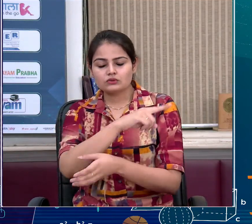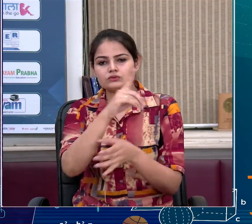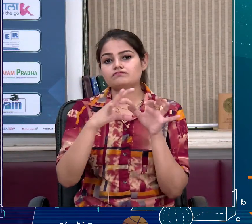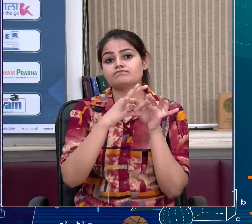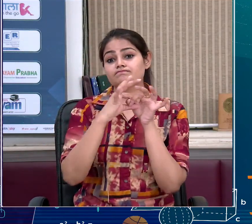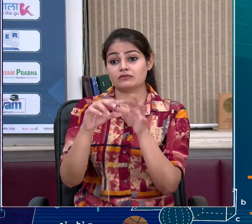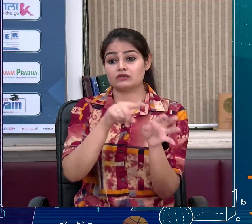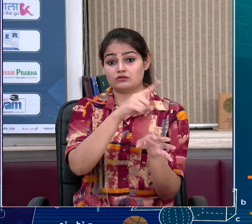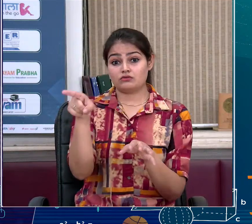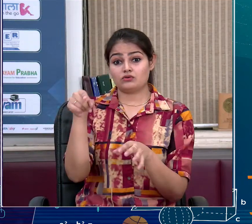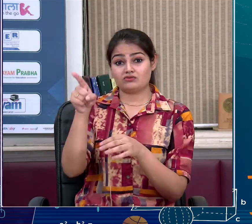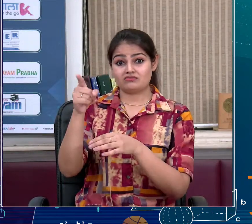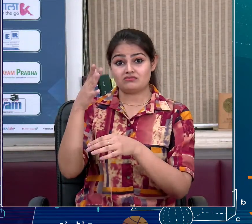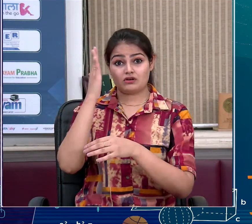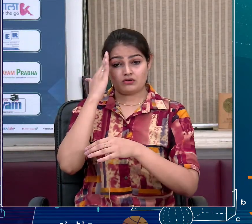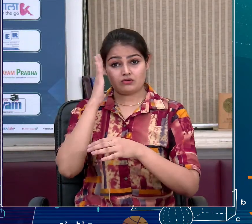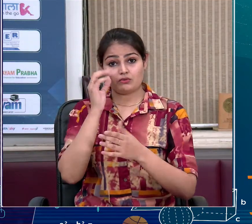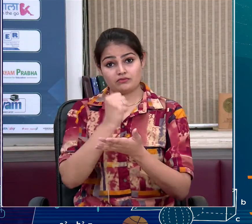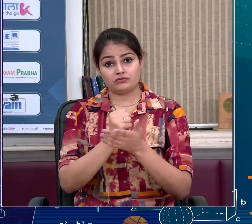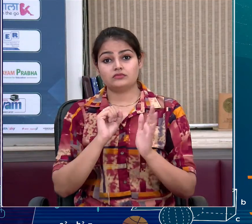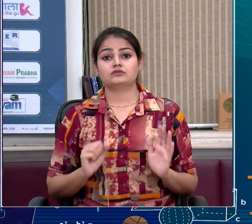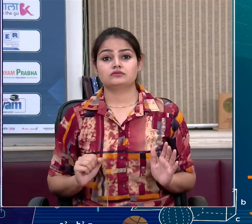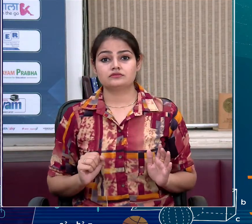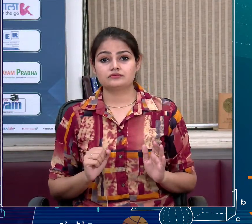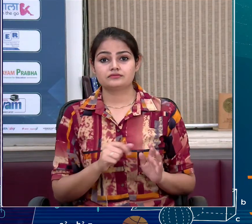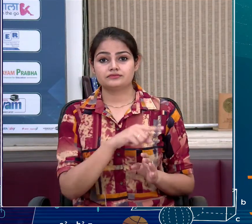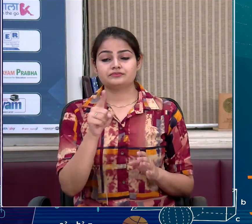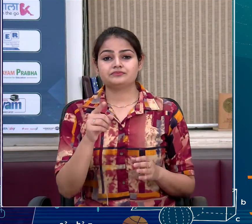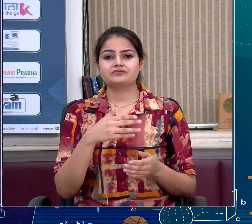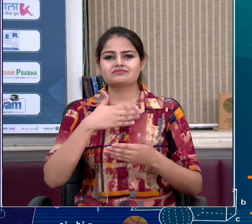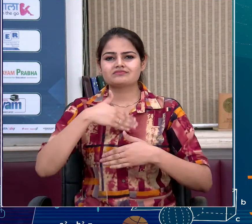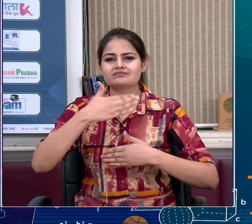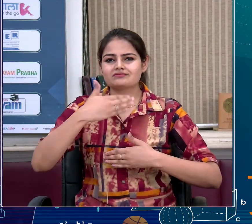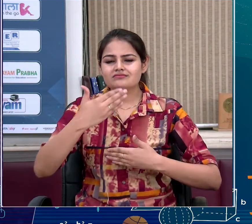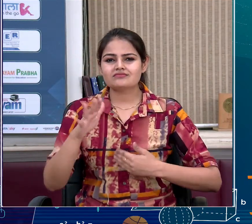So end of the day, we need to inculcate the quality of having that, good,